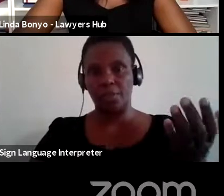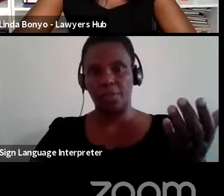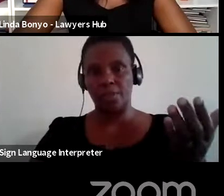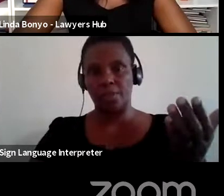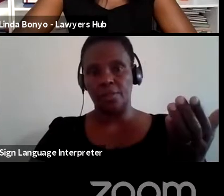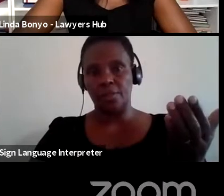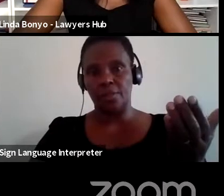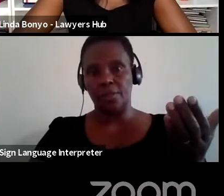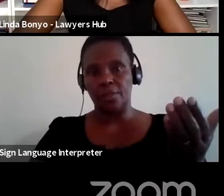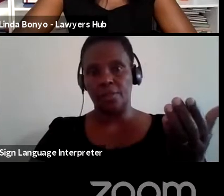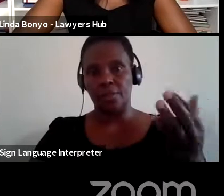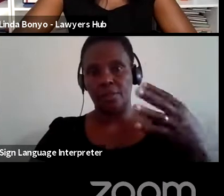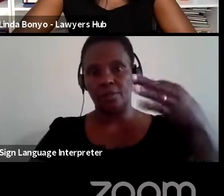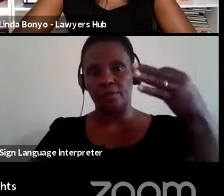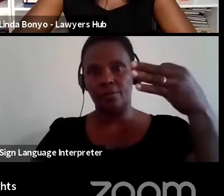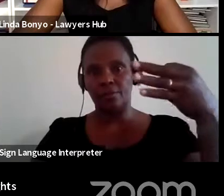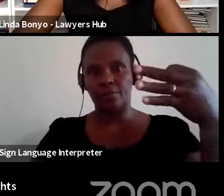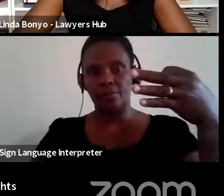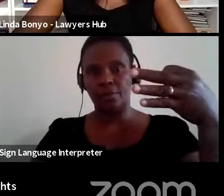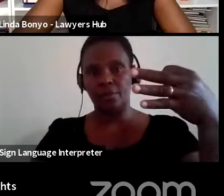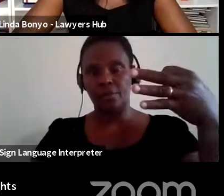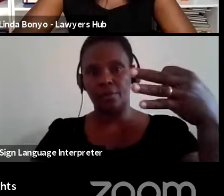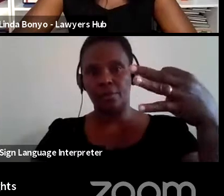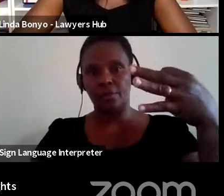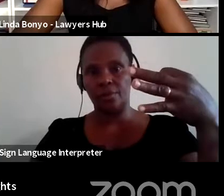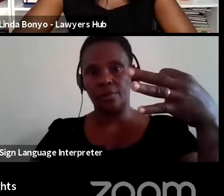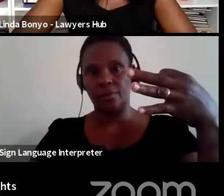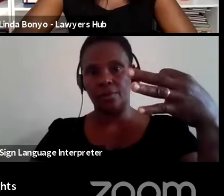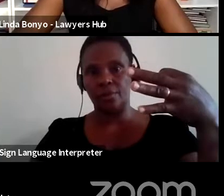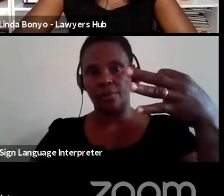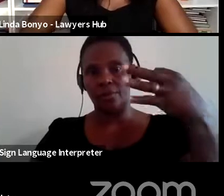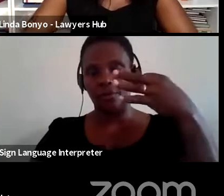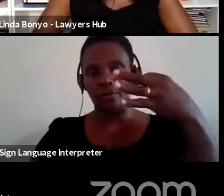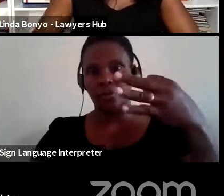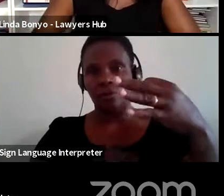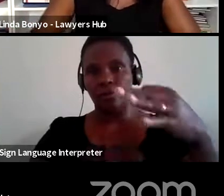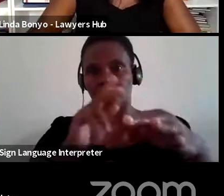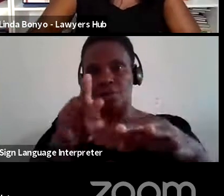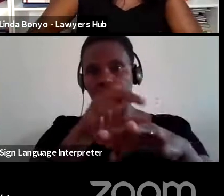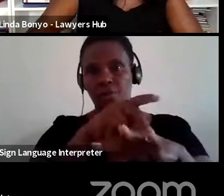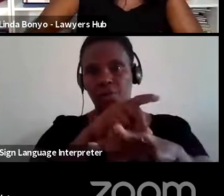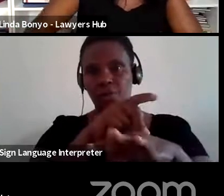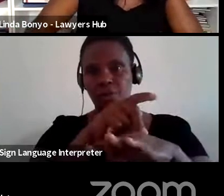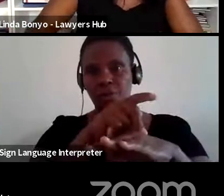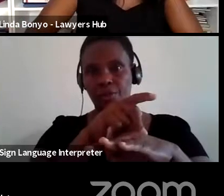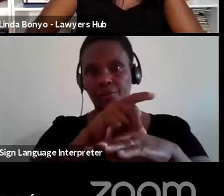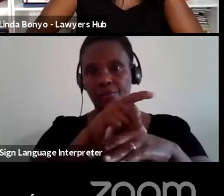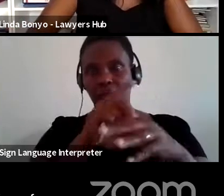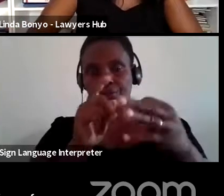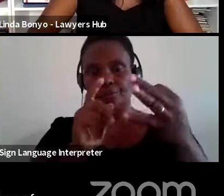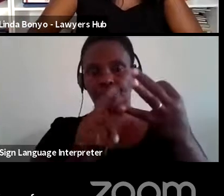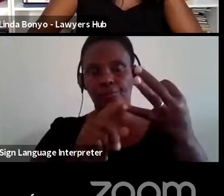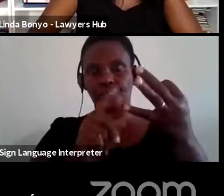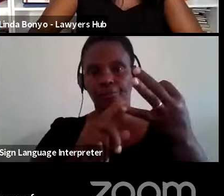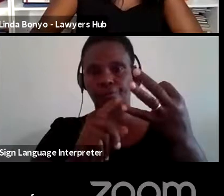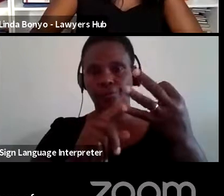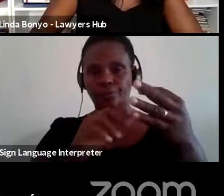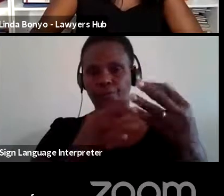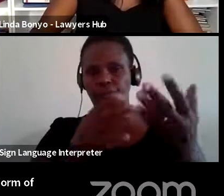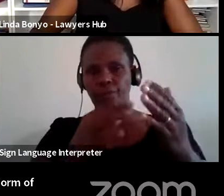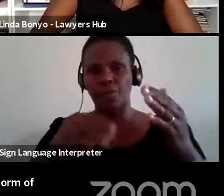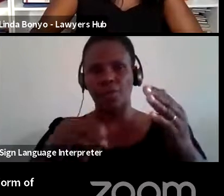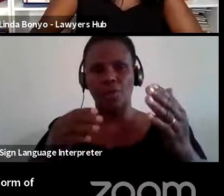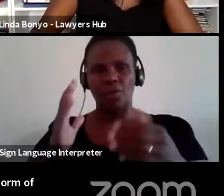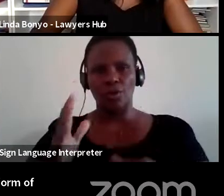really a human rights framing for content moderation. And that was in the form of 3 principles. The